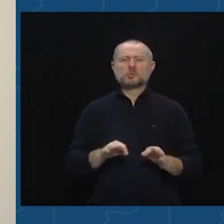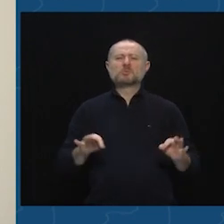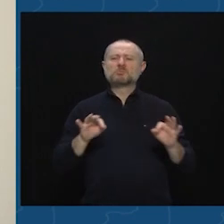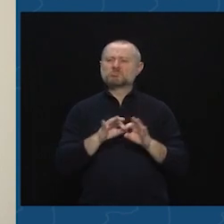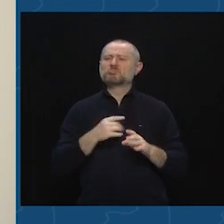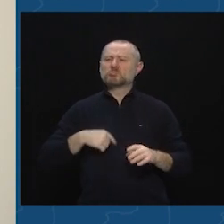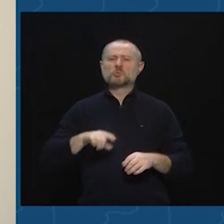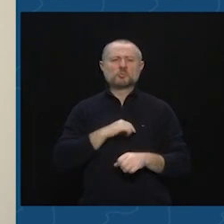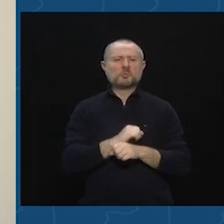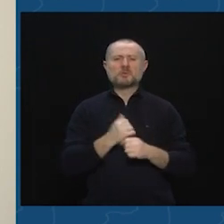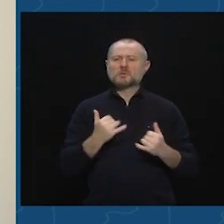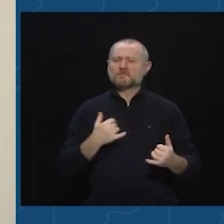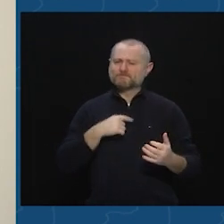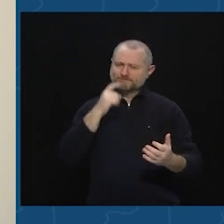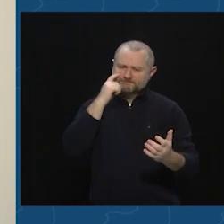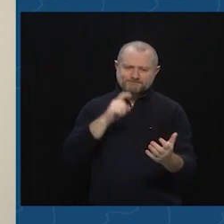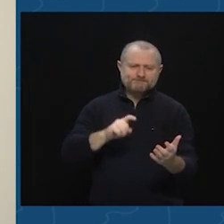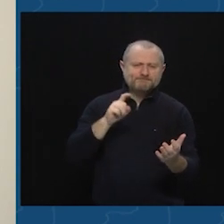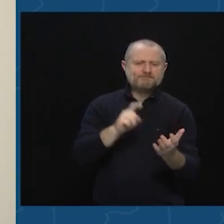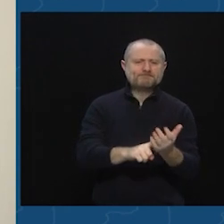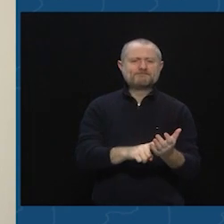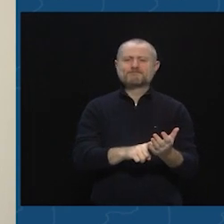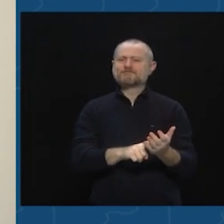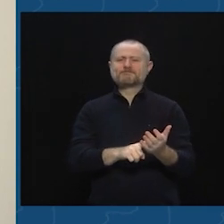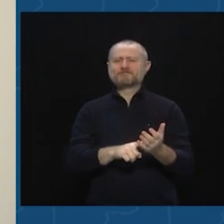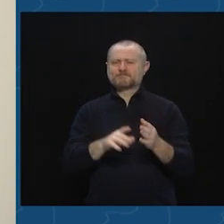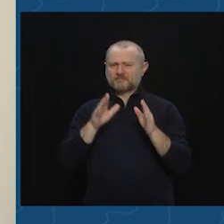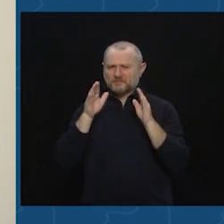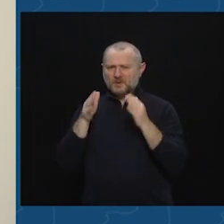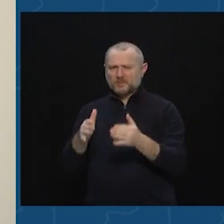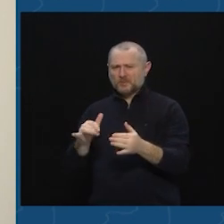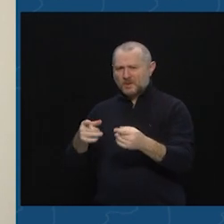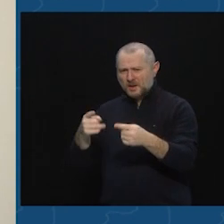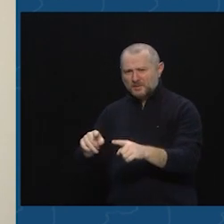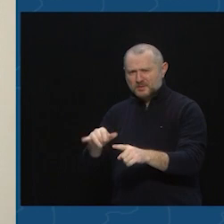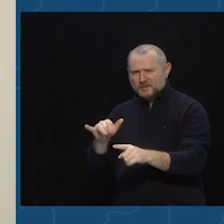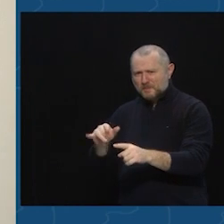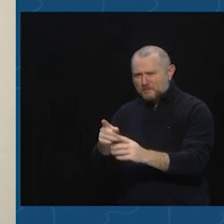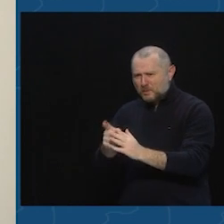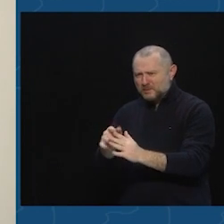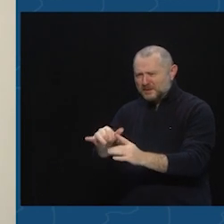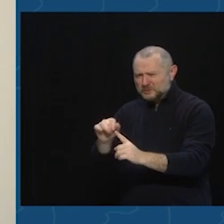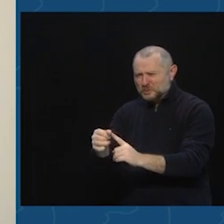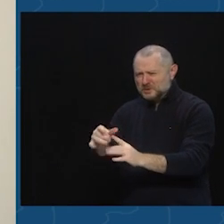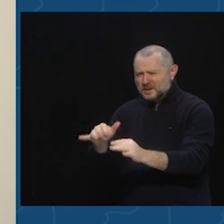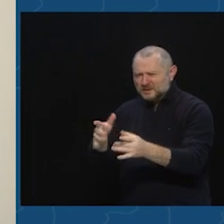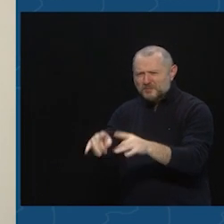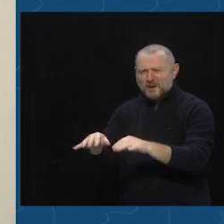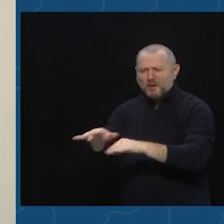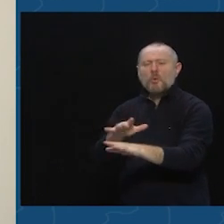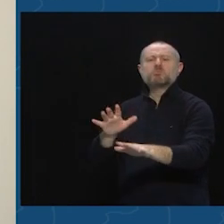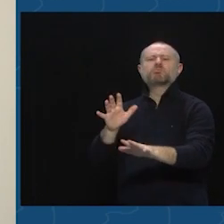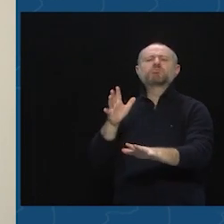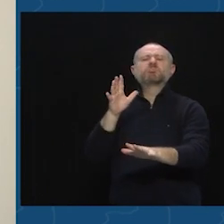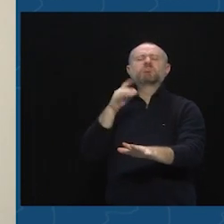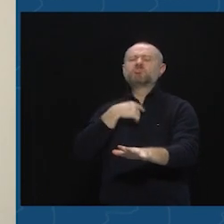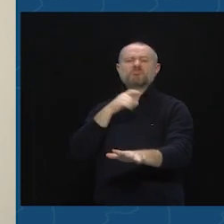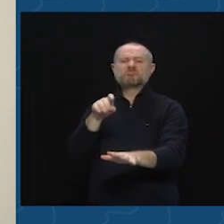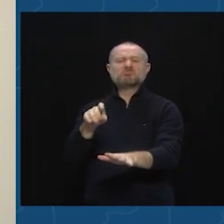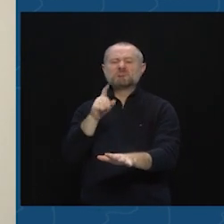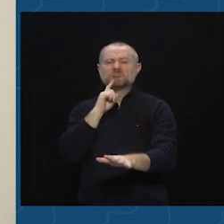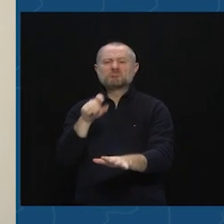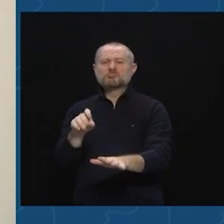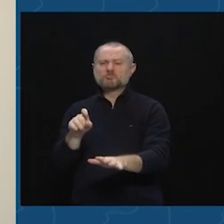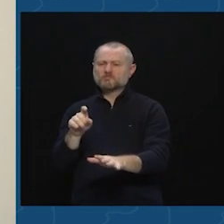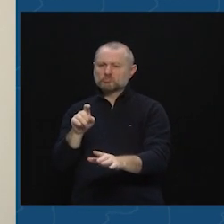we can't only focus on what happens at the moment in that situation. Yes, we must hold the individuals